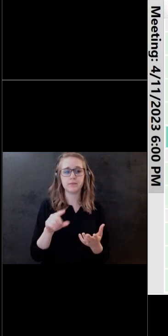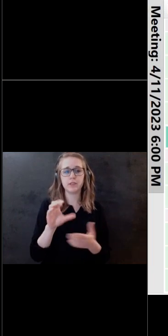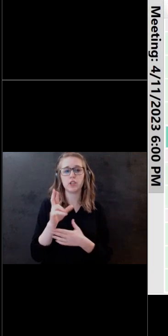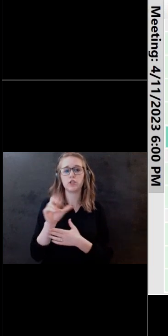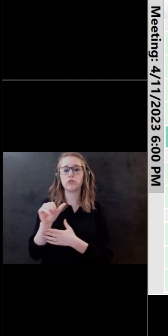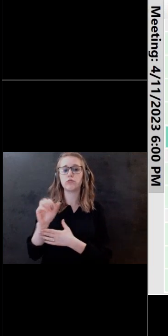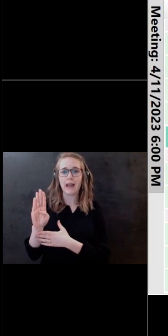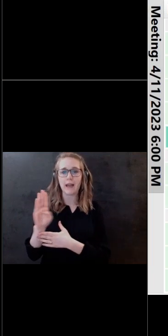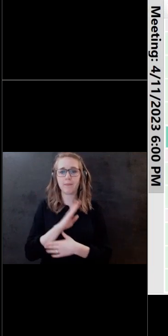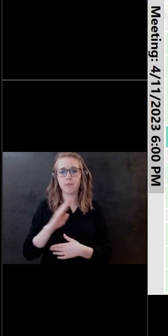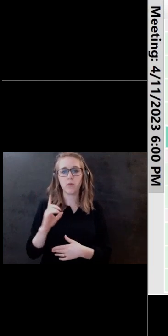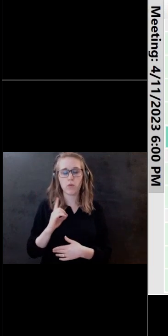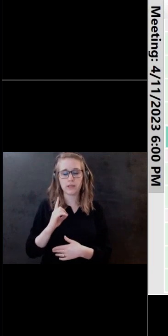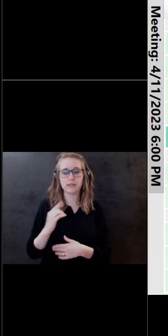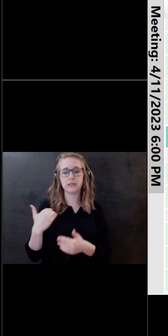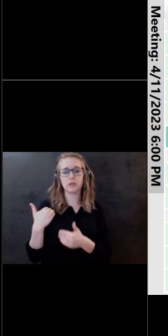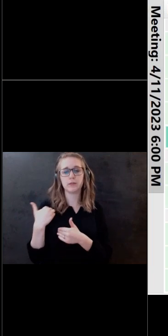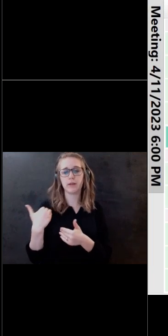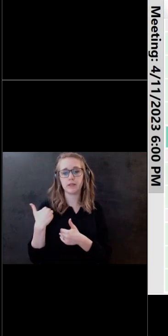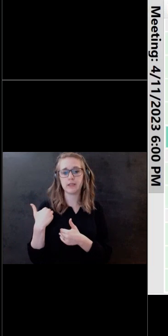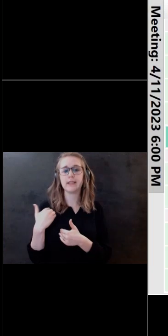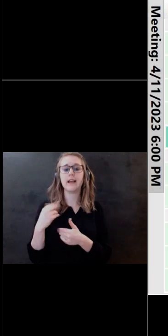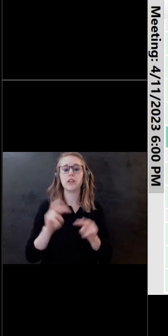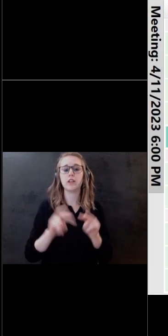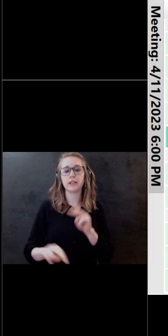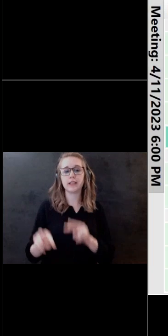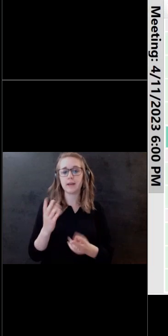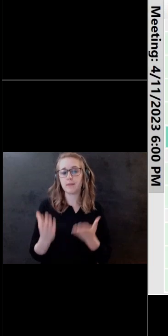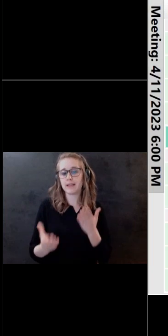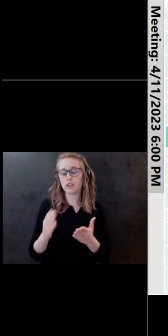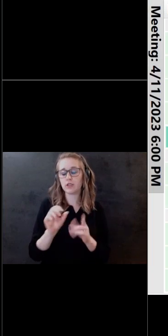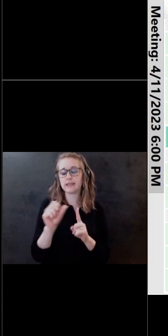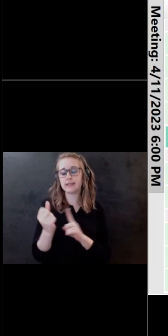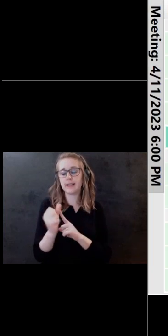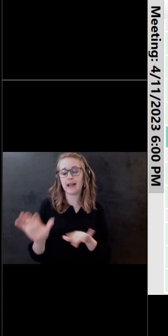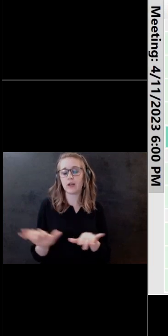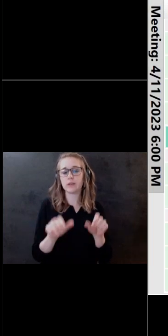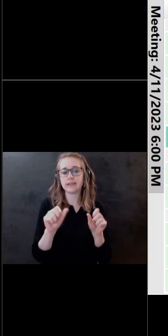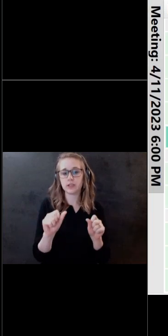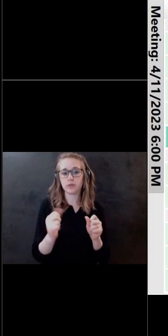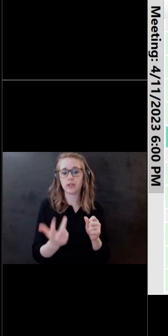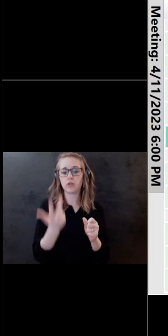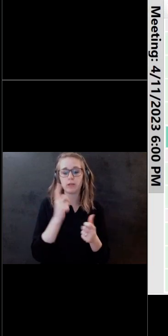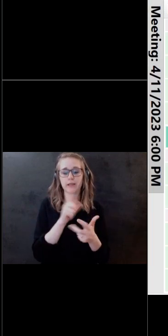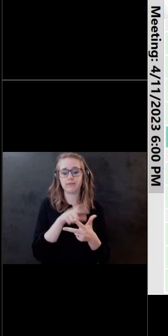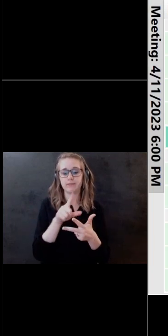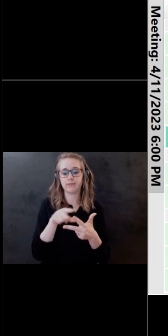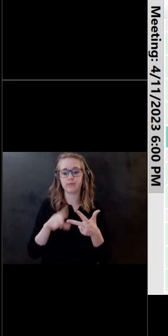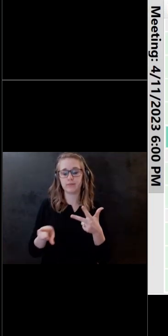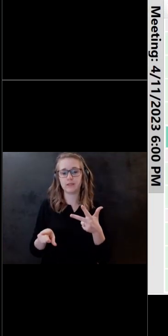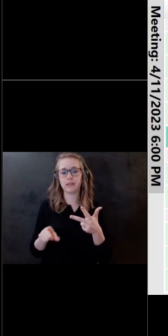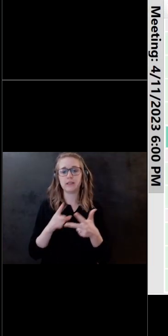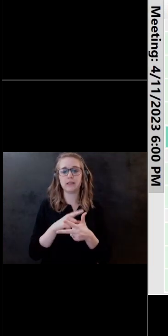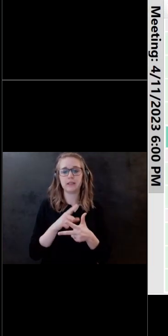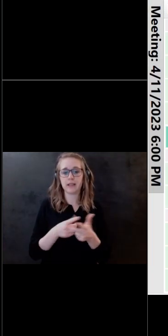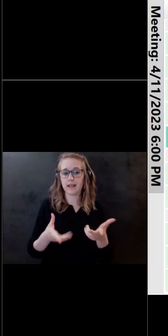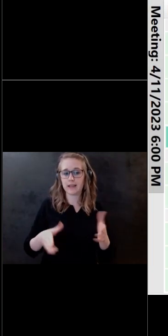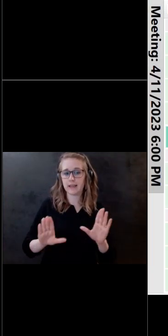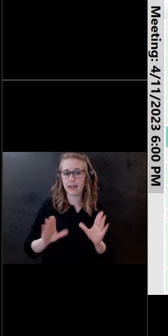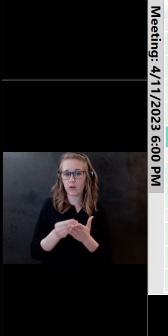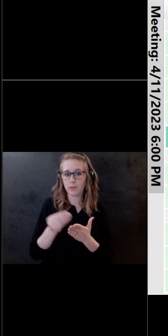potential site acquisition with three boxes to fill, whether it is allowing to